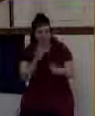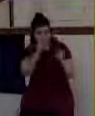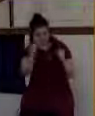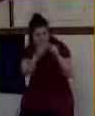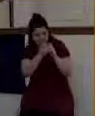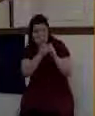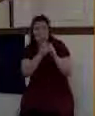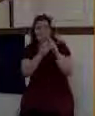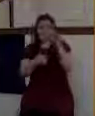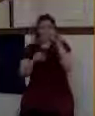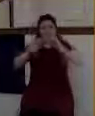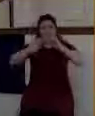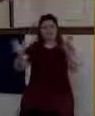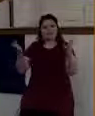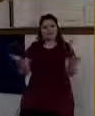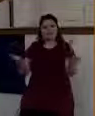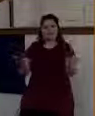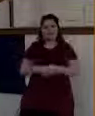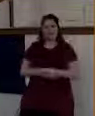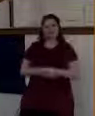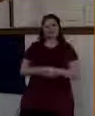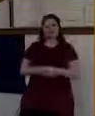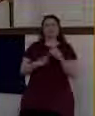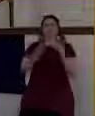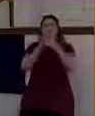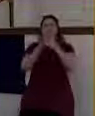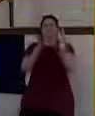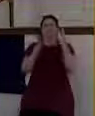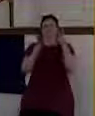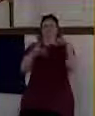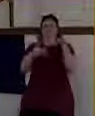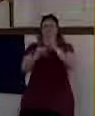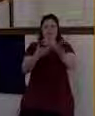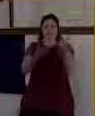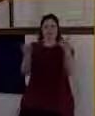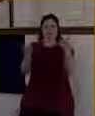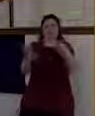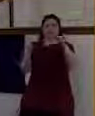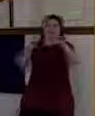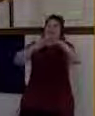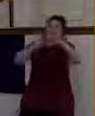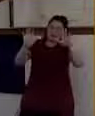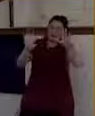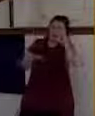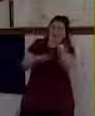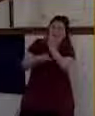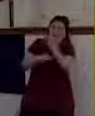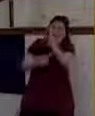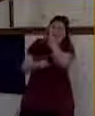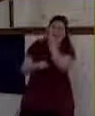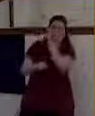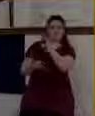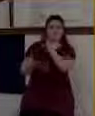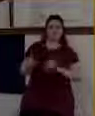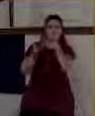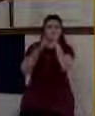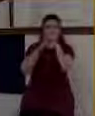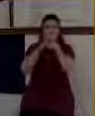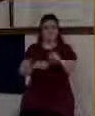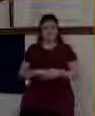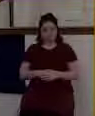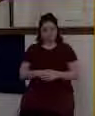God gave me. In fact, the whole emphasis of this chapter is the clarity and the faithfulness of the word of God.